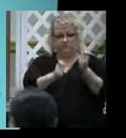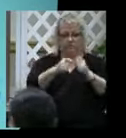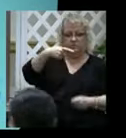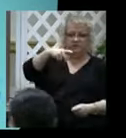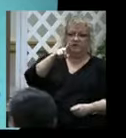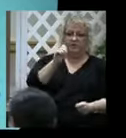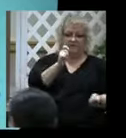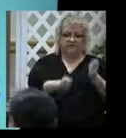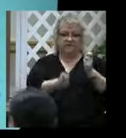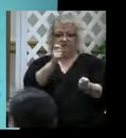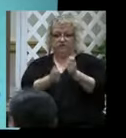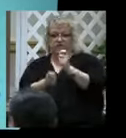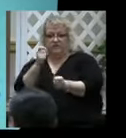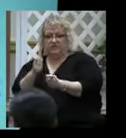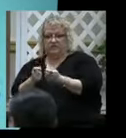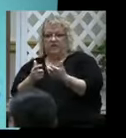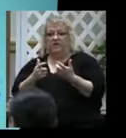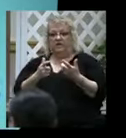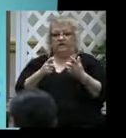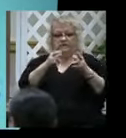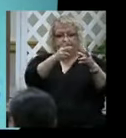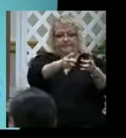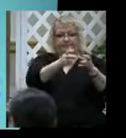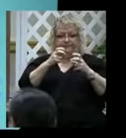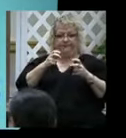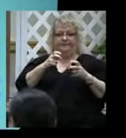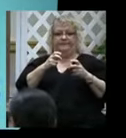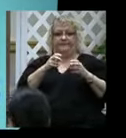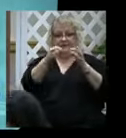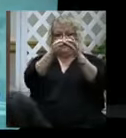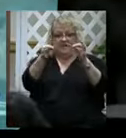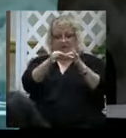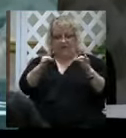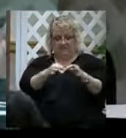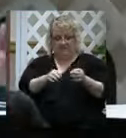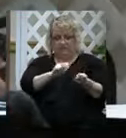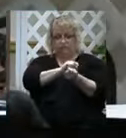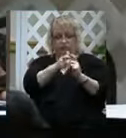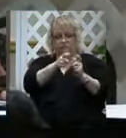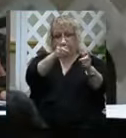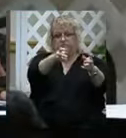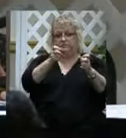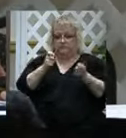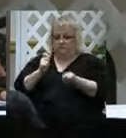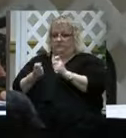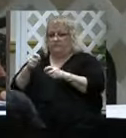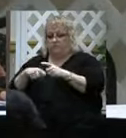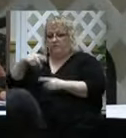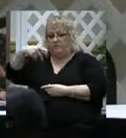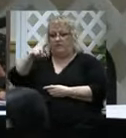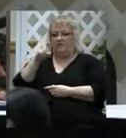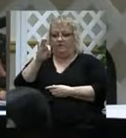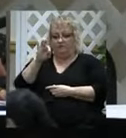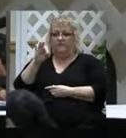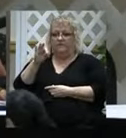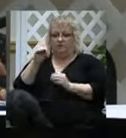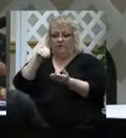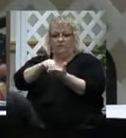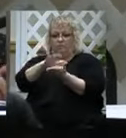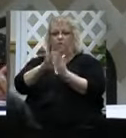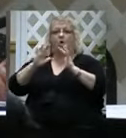PDF, or taking the text out of the translation and formatting it as a PDF so that we could put it